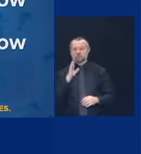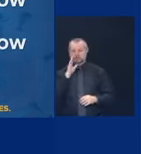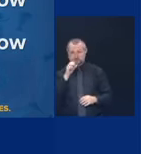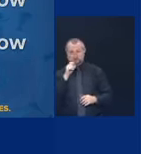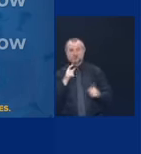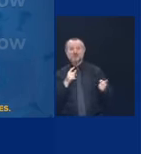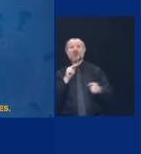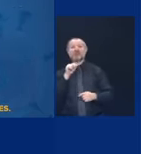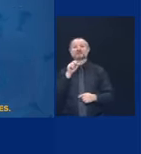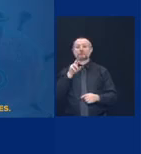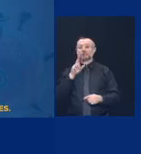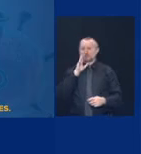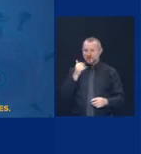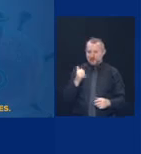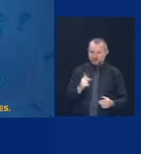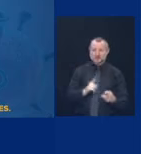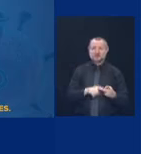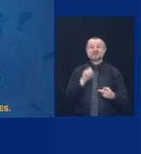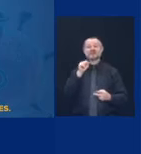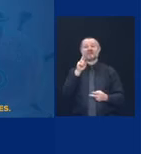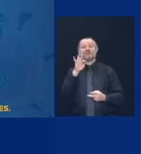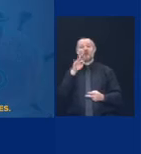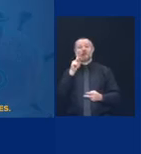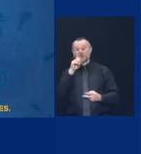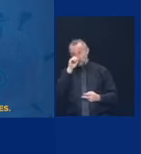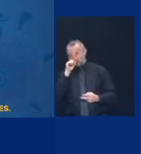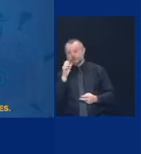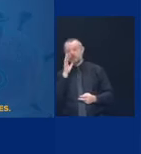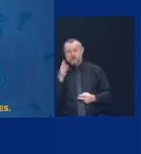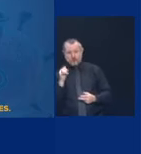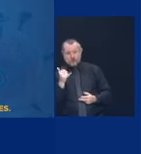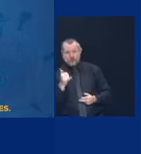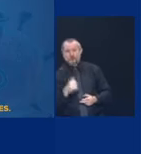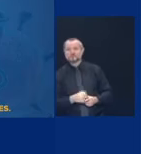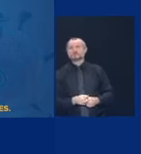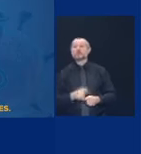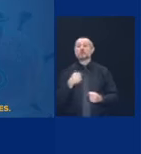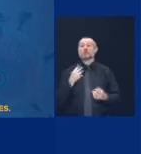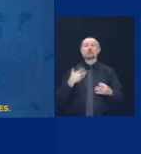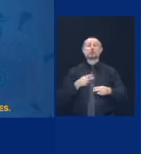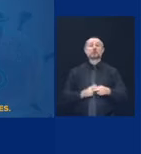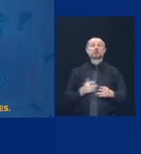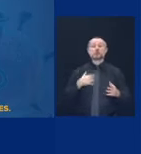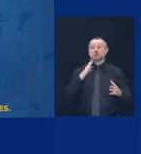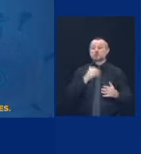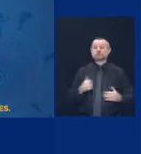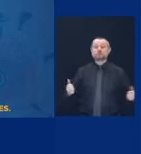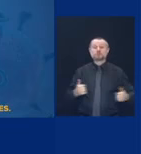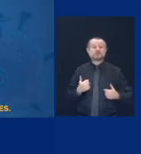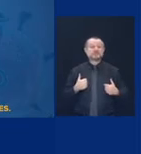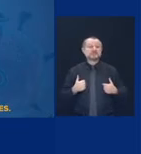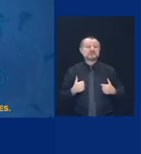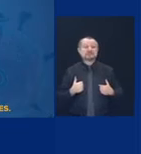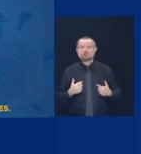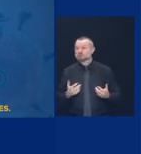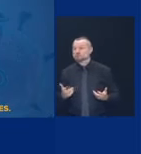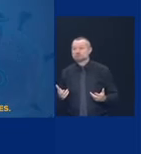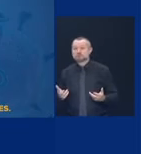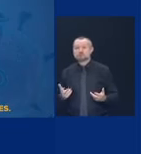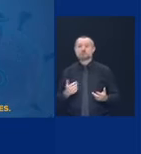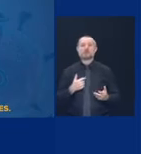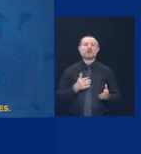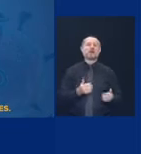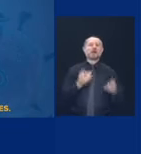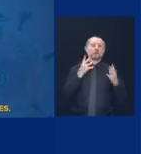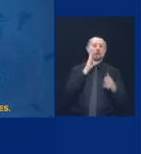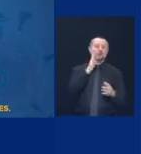Parts of Suffolk will go into a yellow zone. How much weight will I put on over the holidays? How high will the infection rate go?